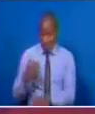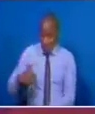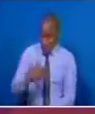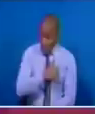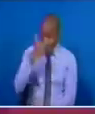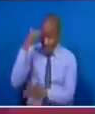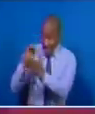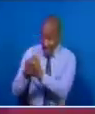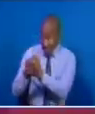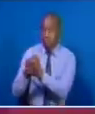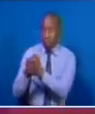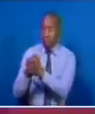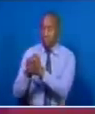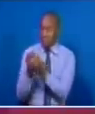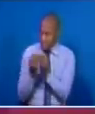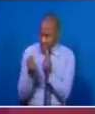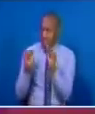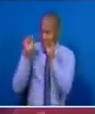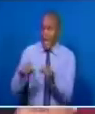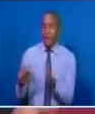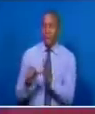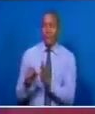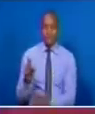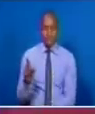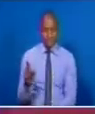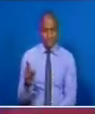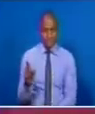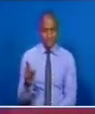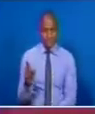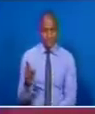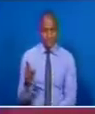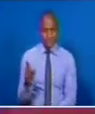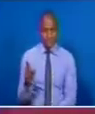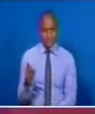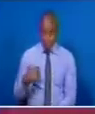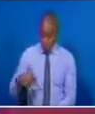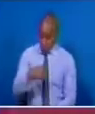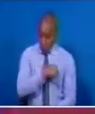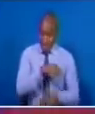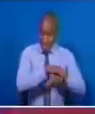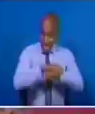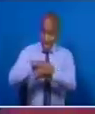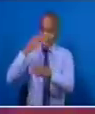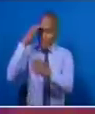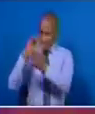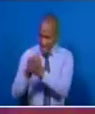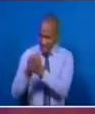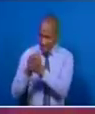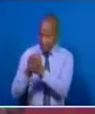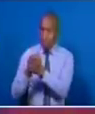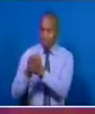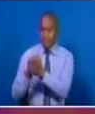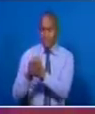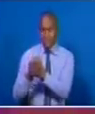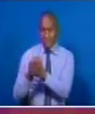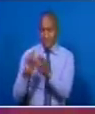can find a solution to that problem. We believe also that we can deal with the